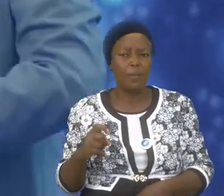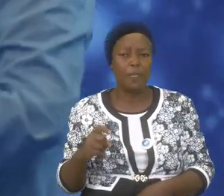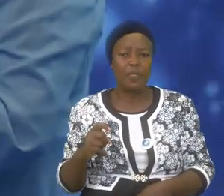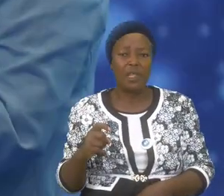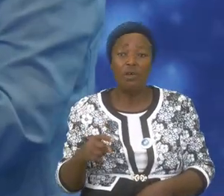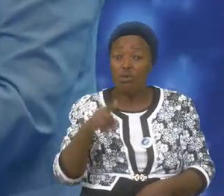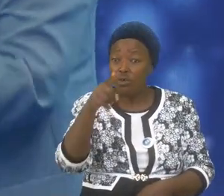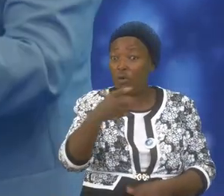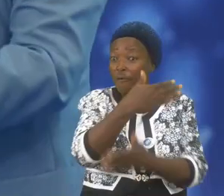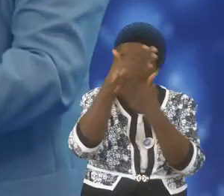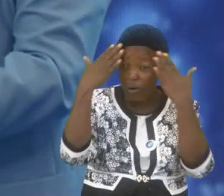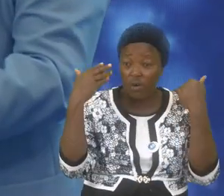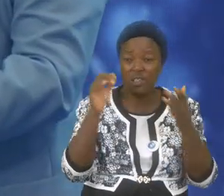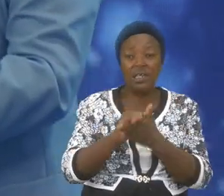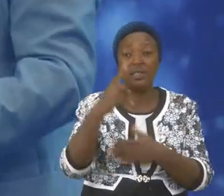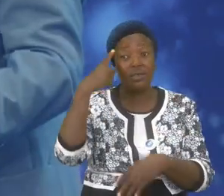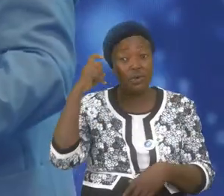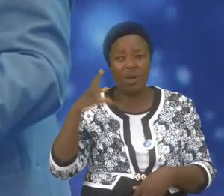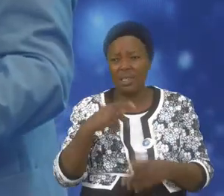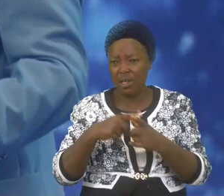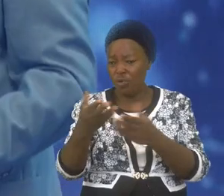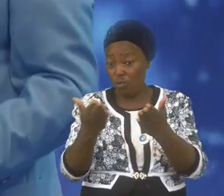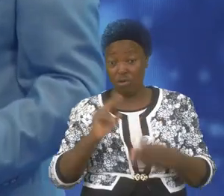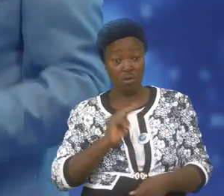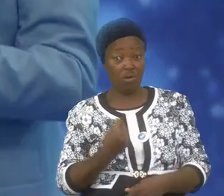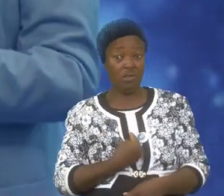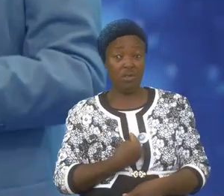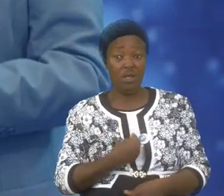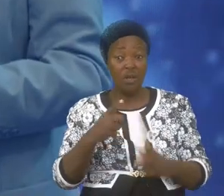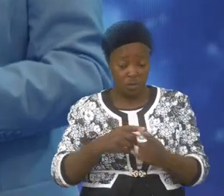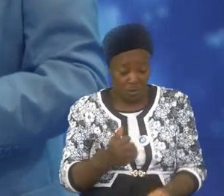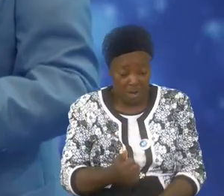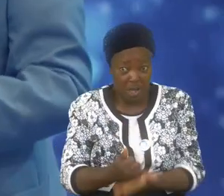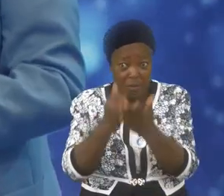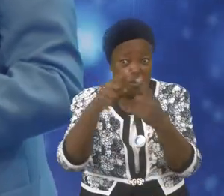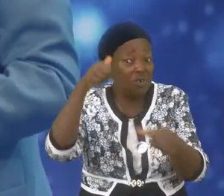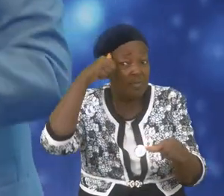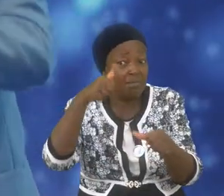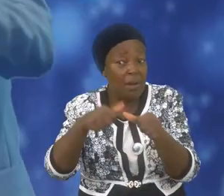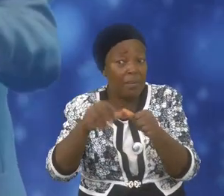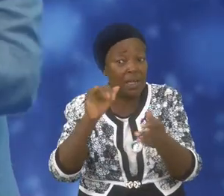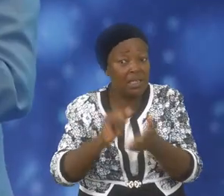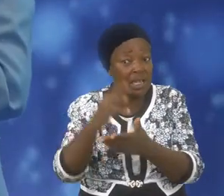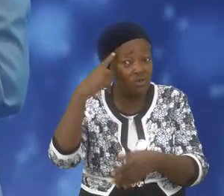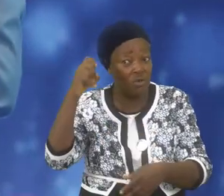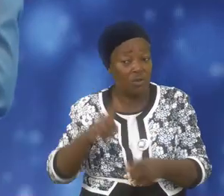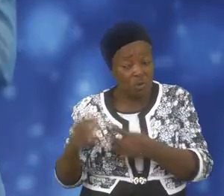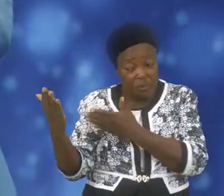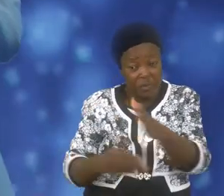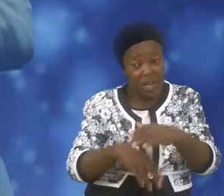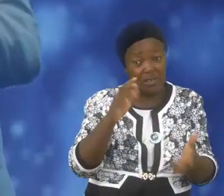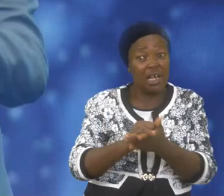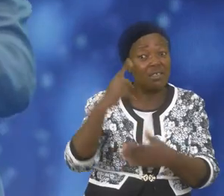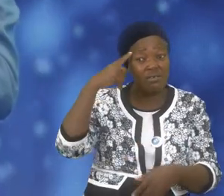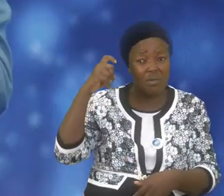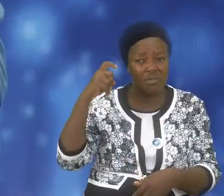us to dig up, bring out the dream. Nobody can do that. We cannot.